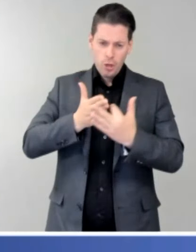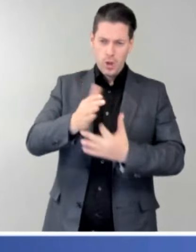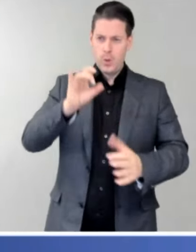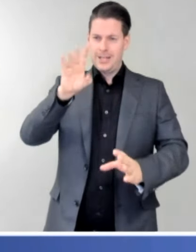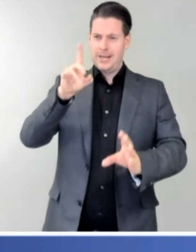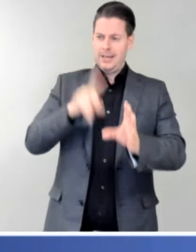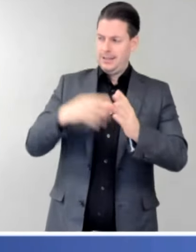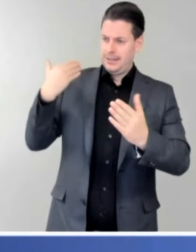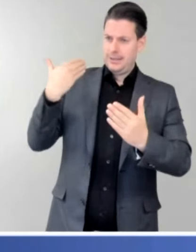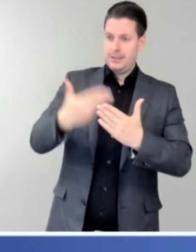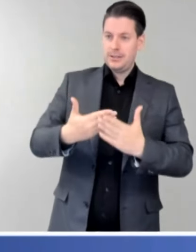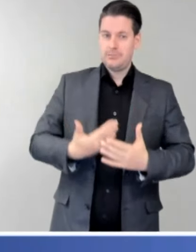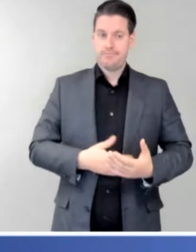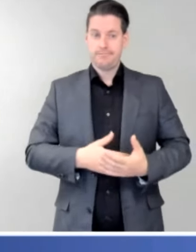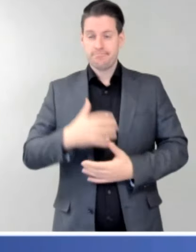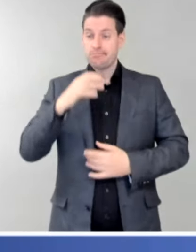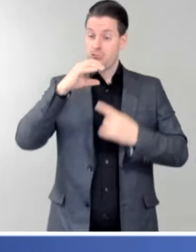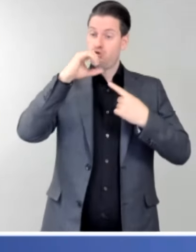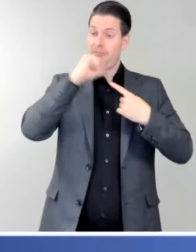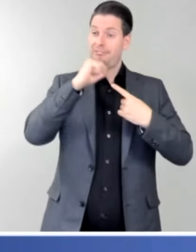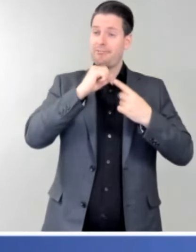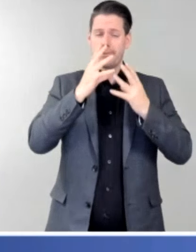Grief never fully leaves us,